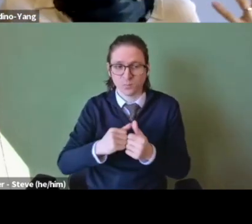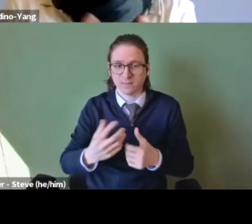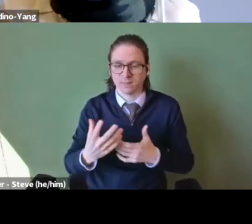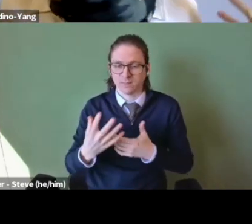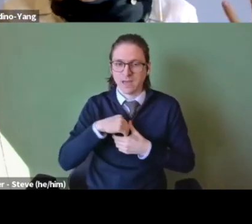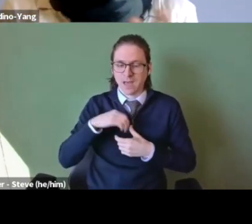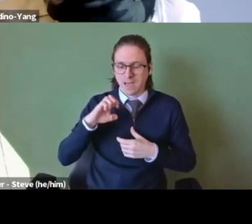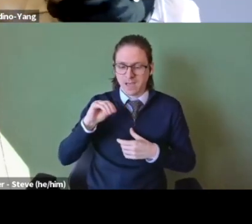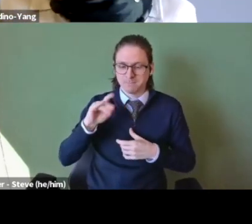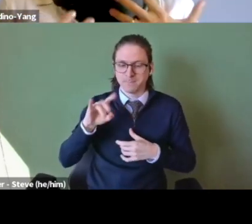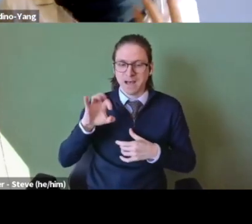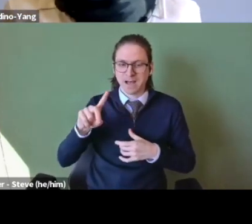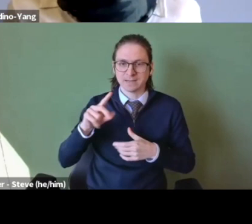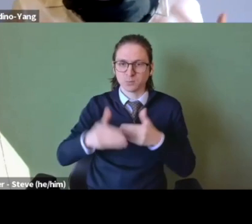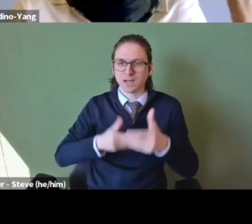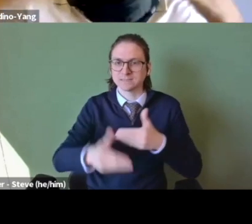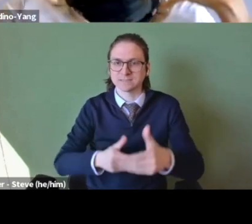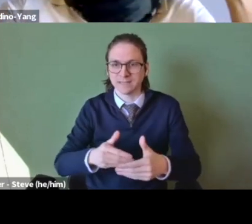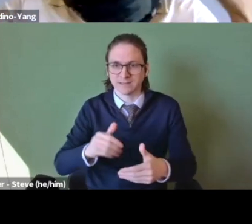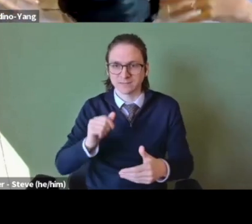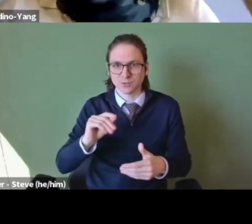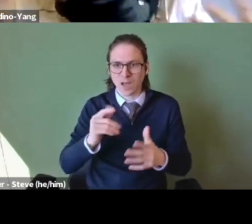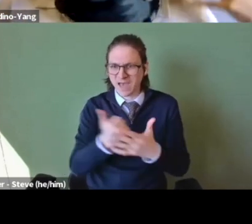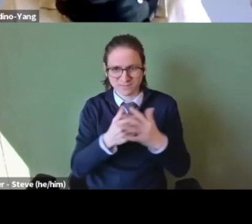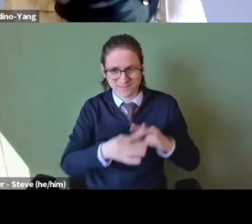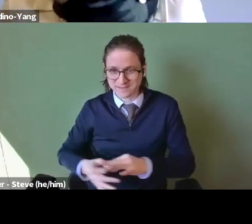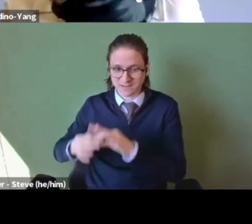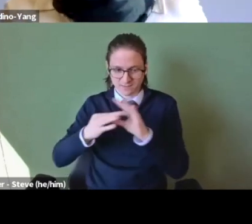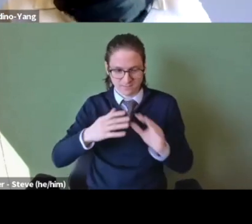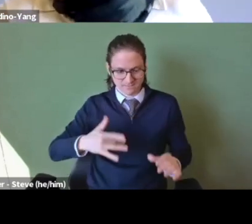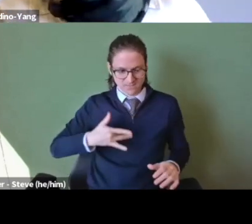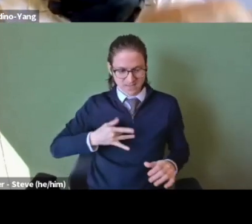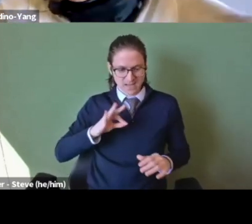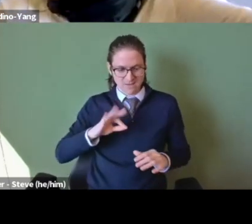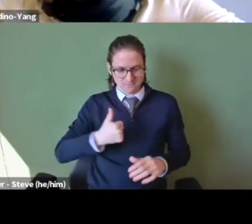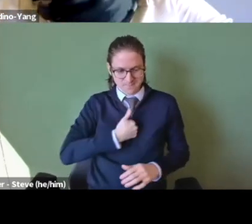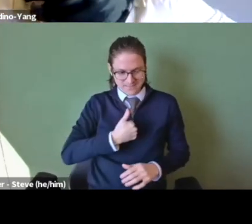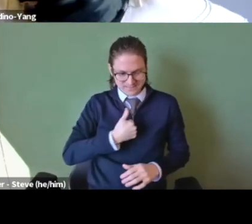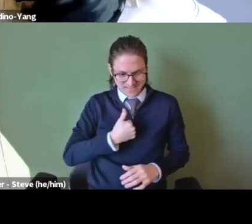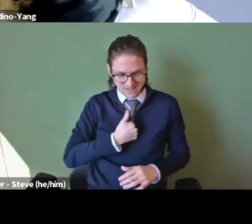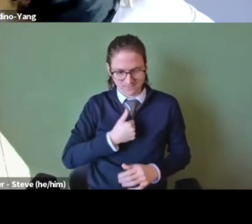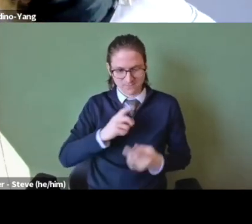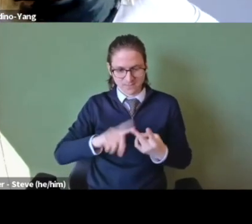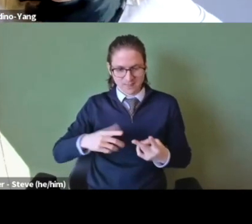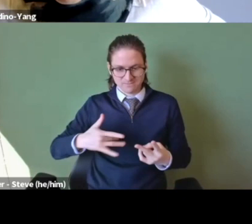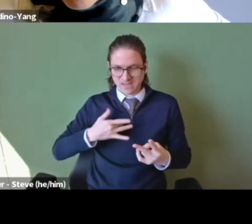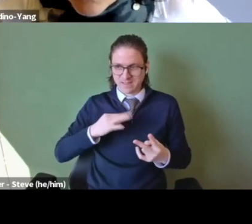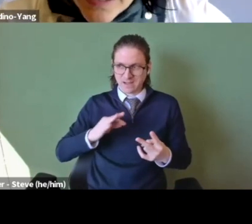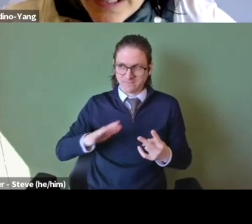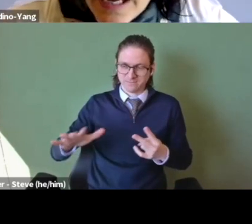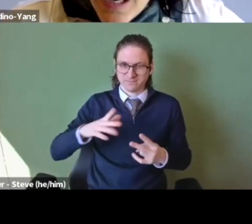the feeling of me in the literal sense and the feeling of thinking in the metaphorical sense.